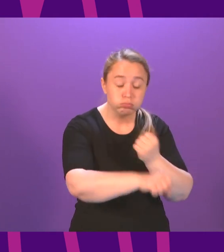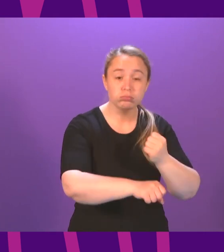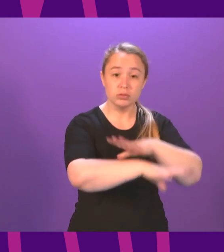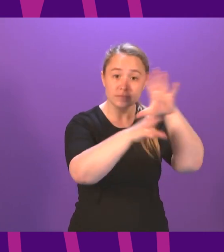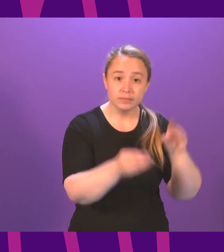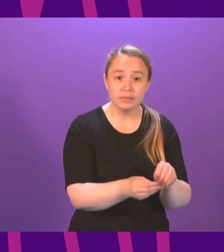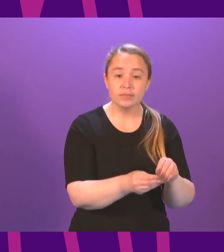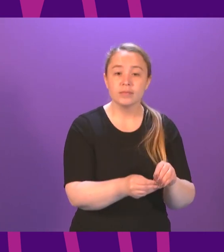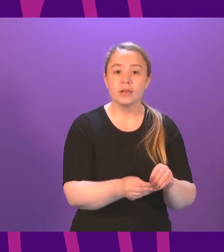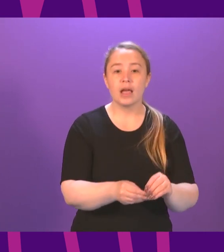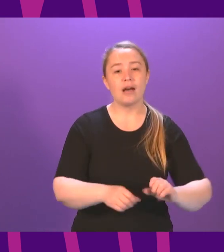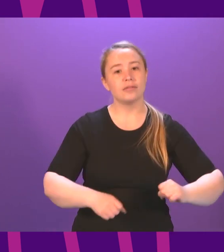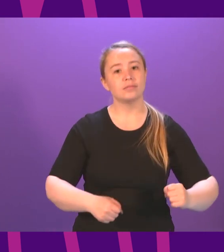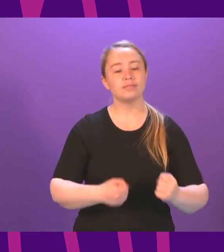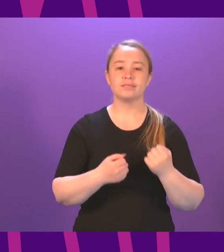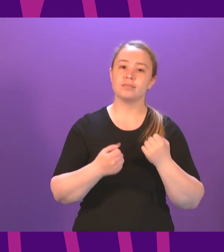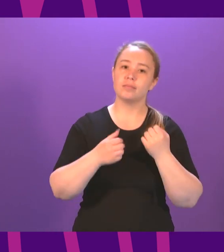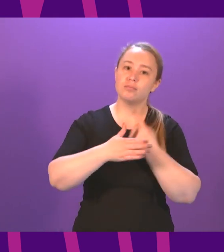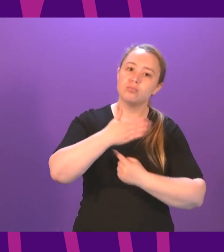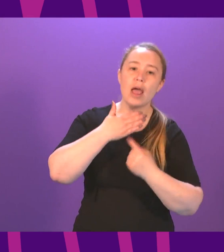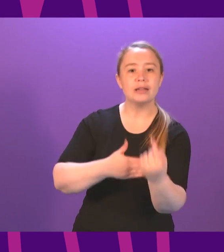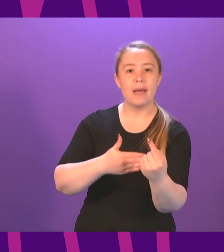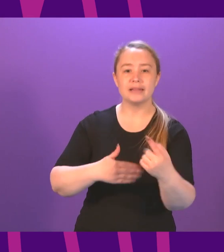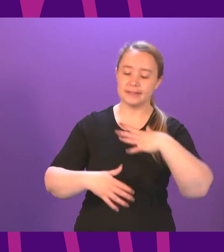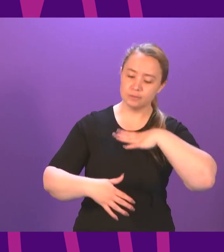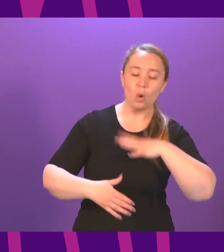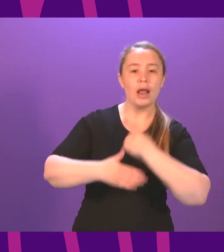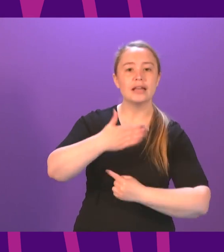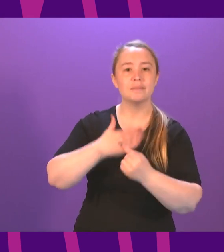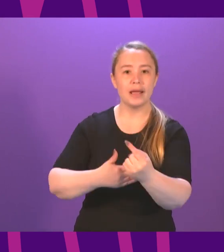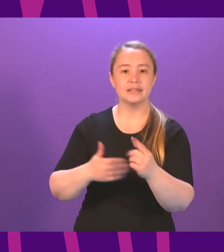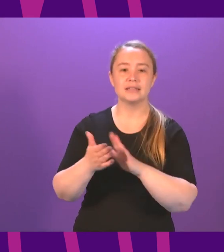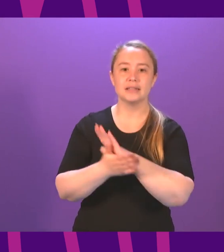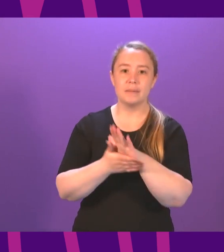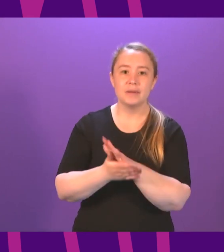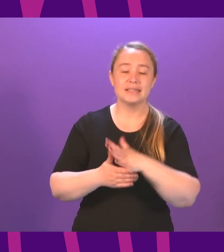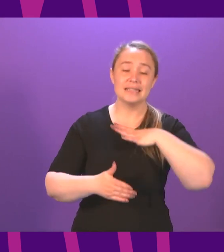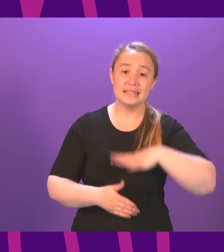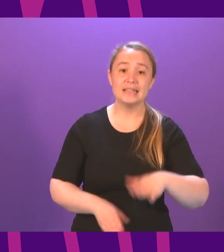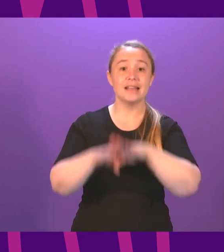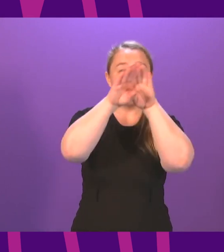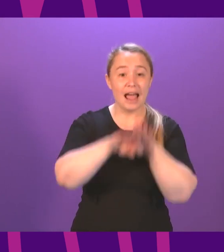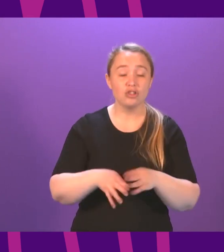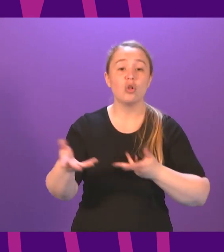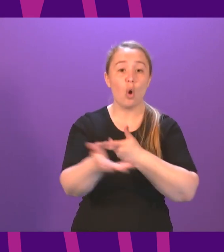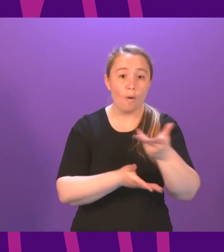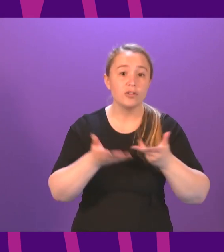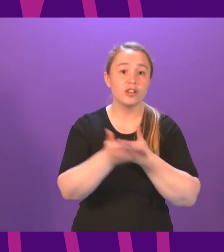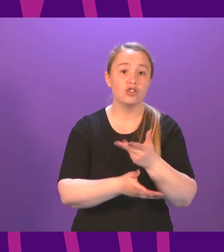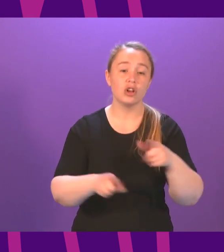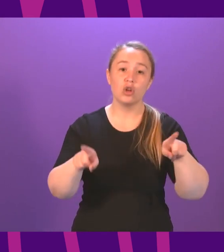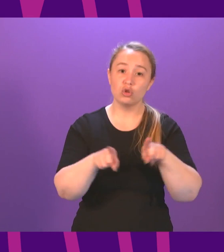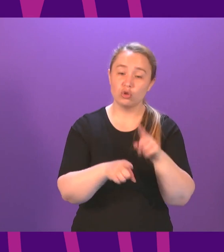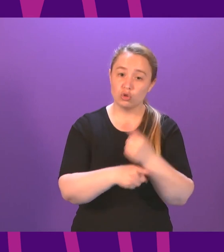of pro-independence MSPs returned to this Parliament means that we need to have a national conversation about the